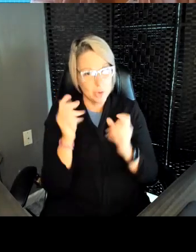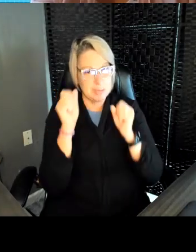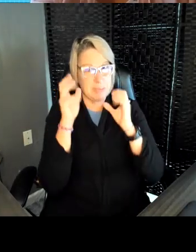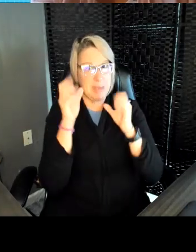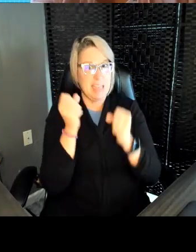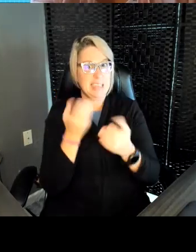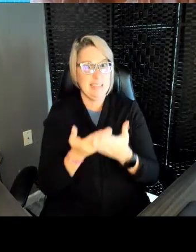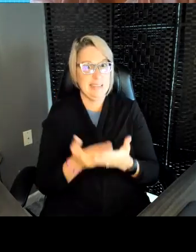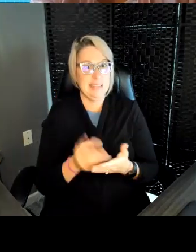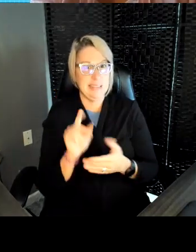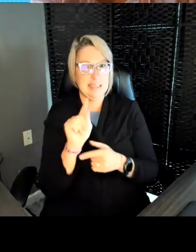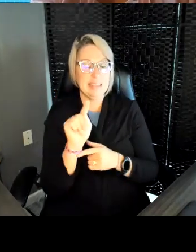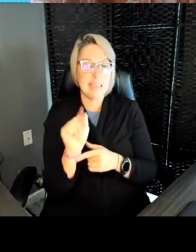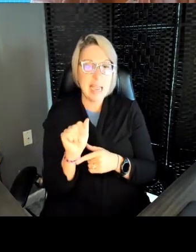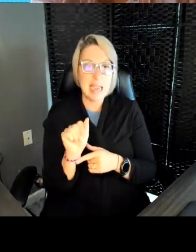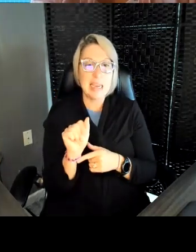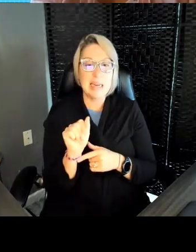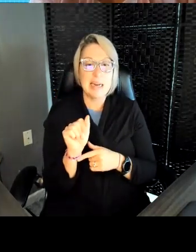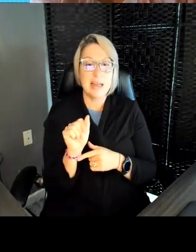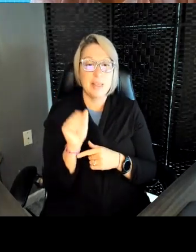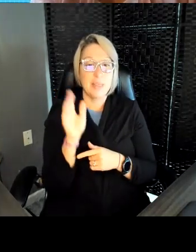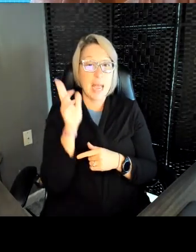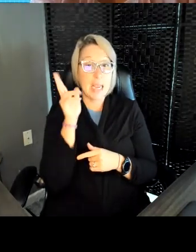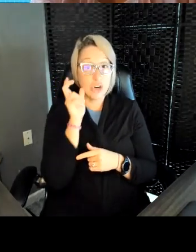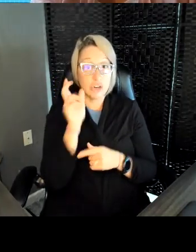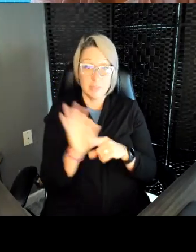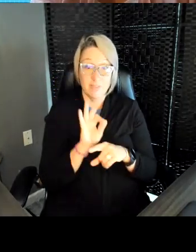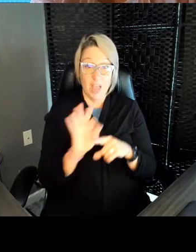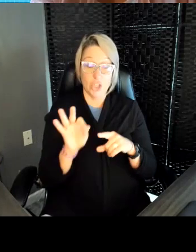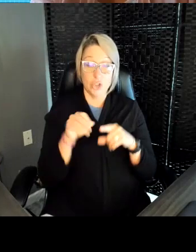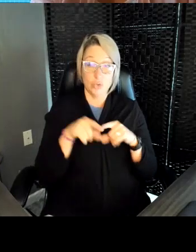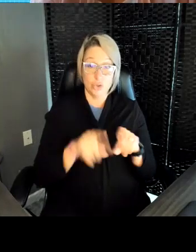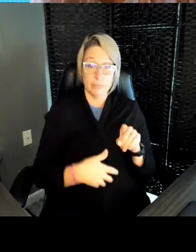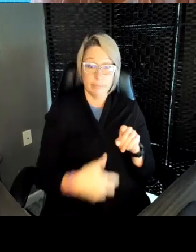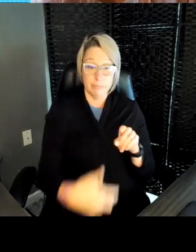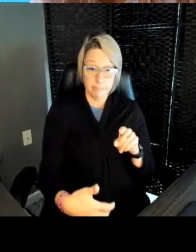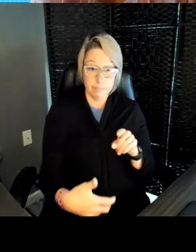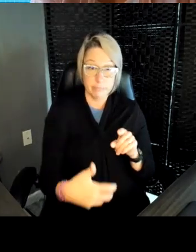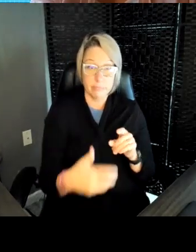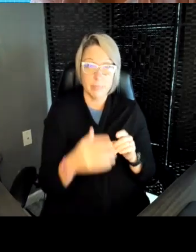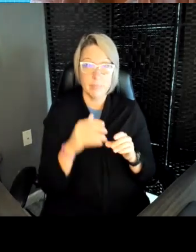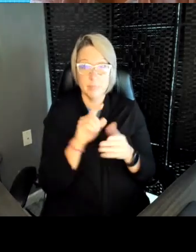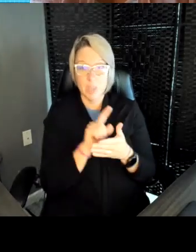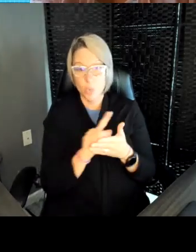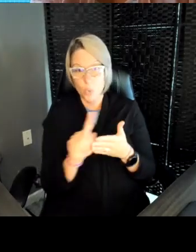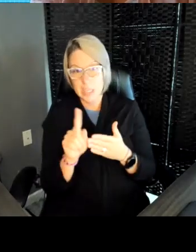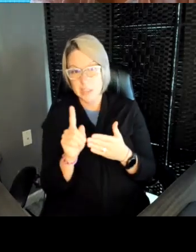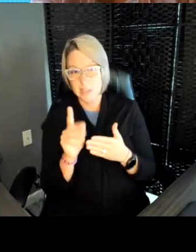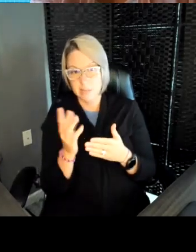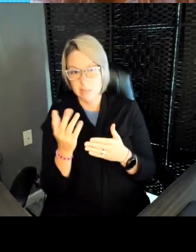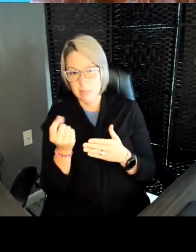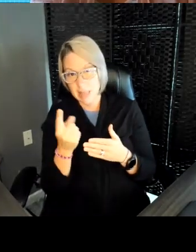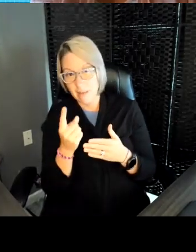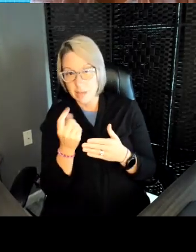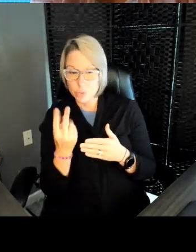that tells us that hearing is functional in utero in the later weeks. Vision, not so much. Vision needs